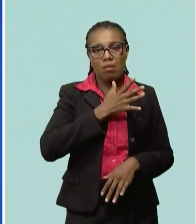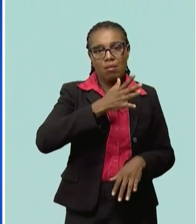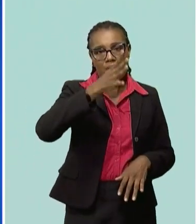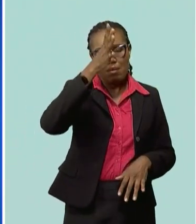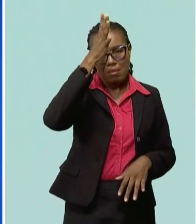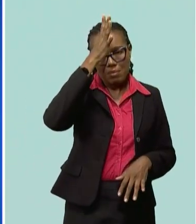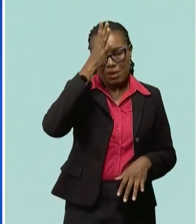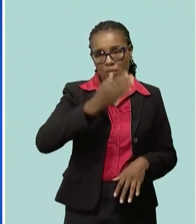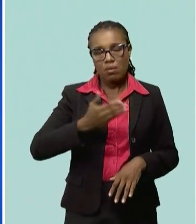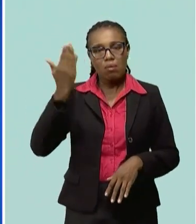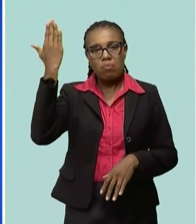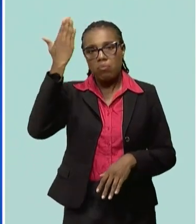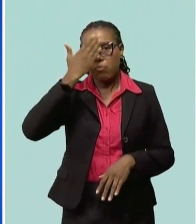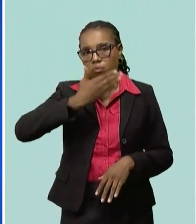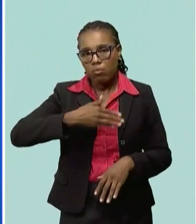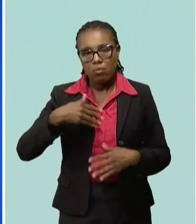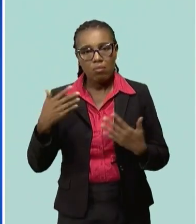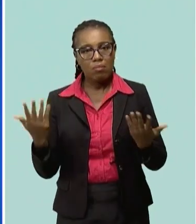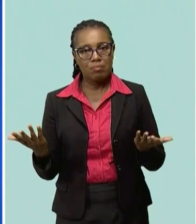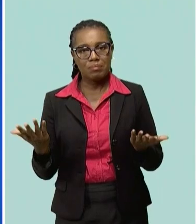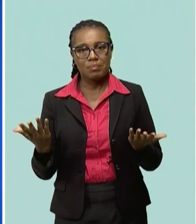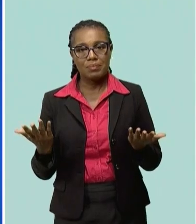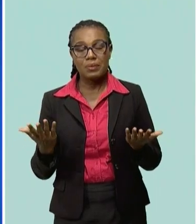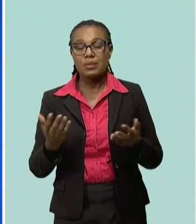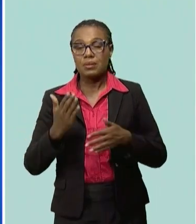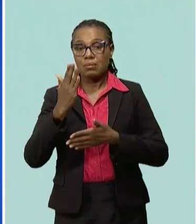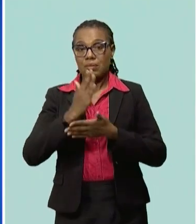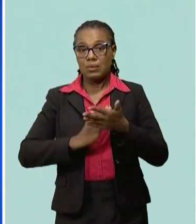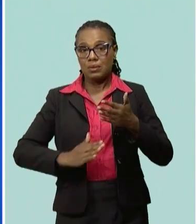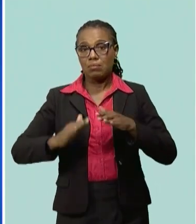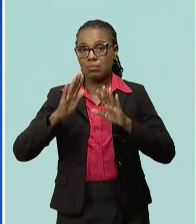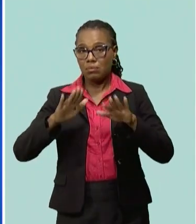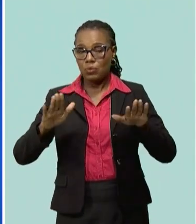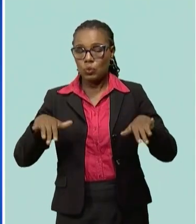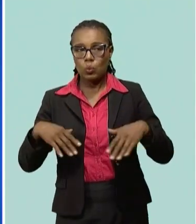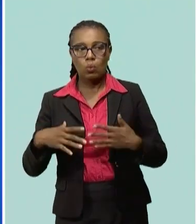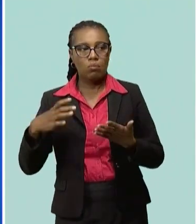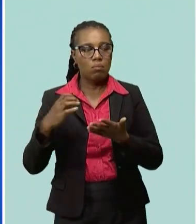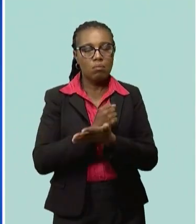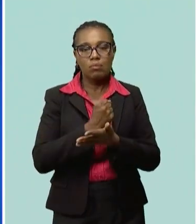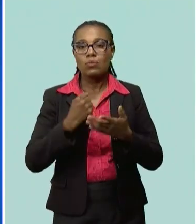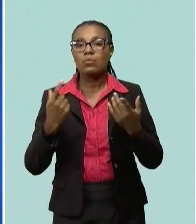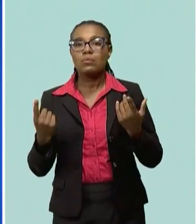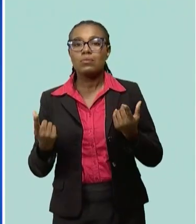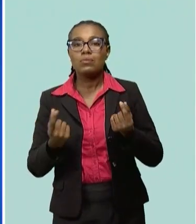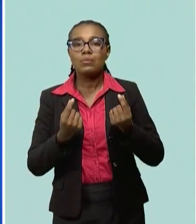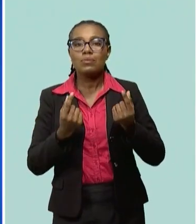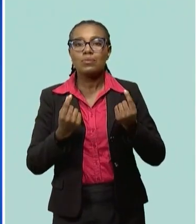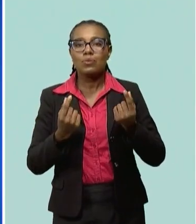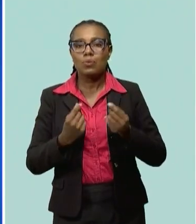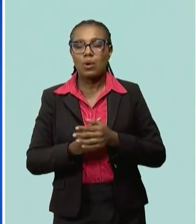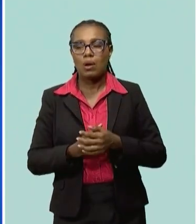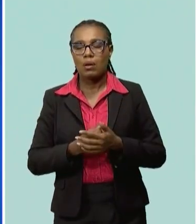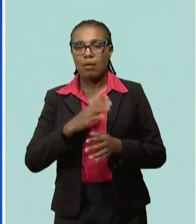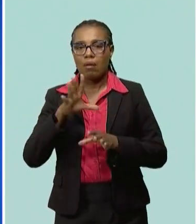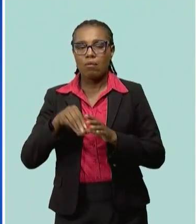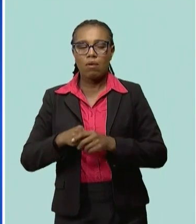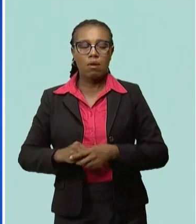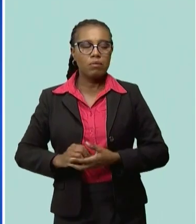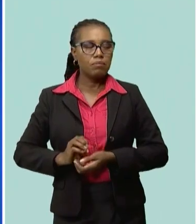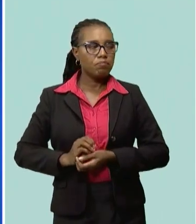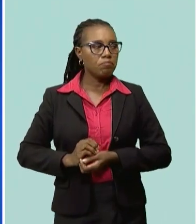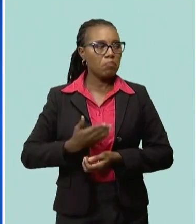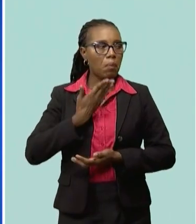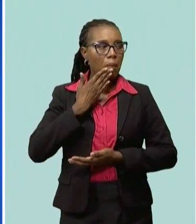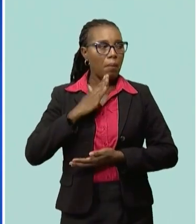this is hid from the parents. And also, because some children are using the opportunity now to do deviant things